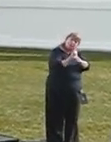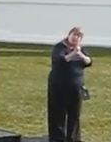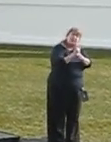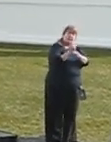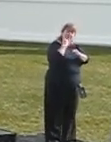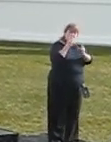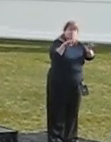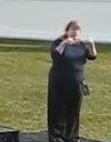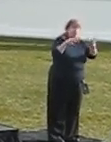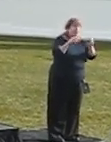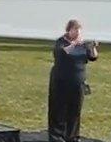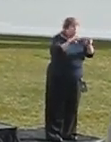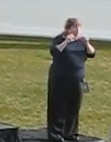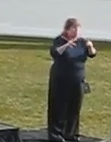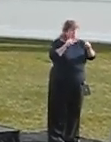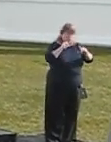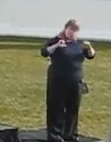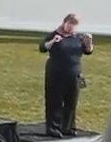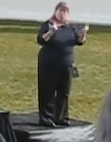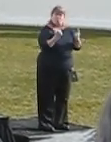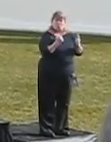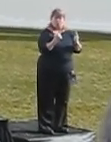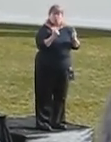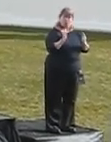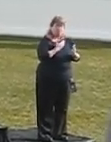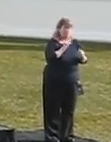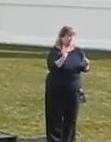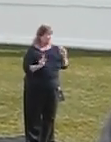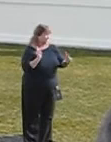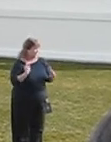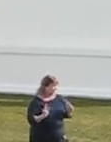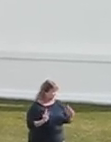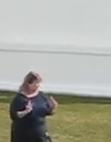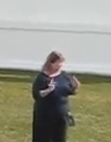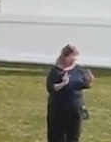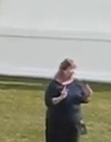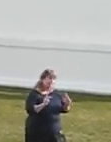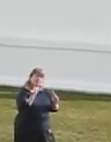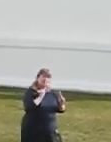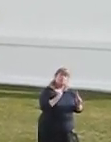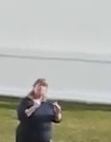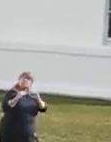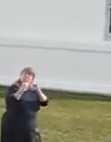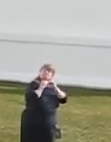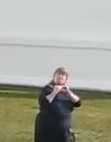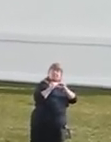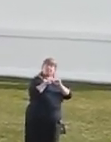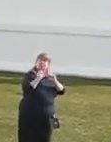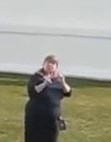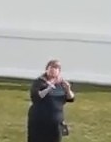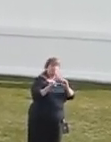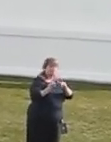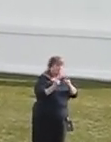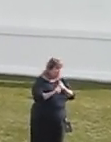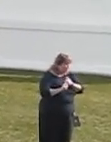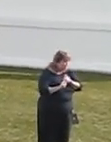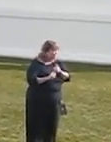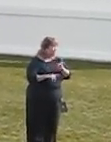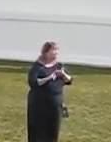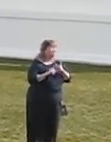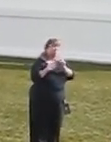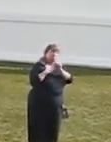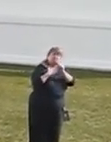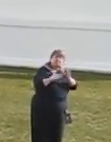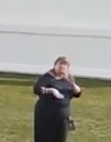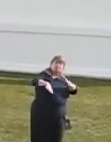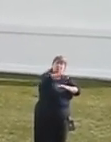right to provide opportunities for all our citizens. So my fellow Virginians, my friends,